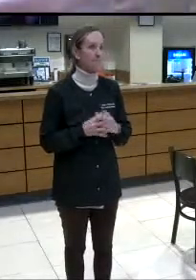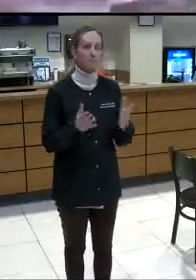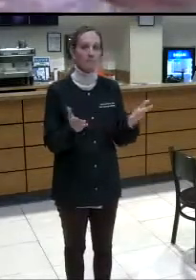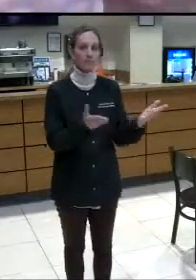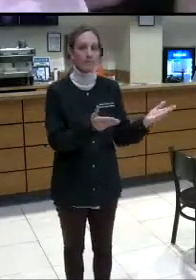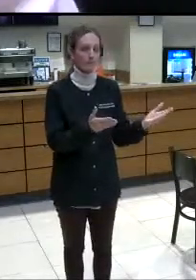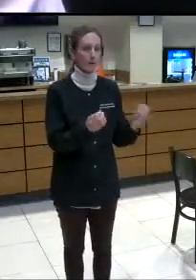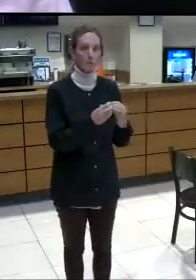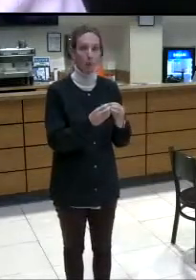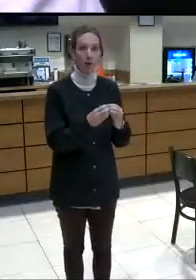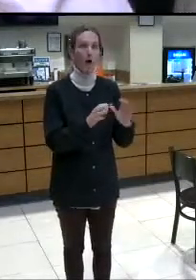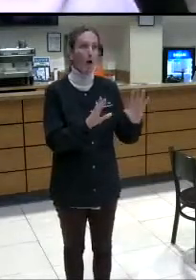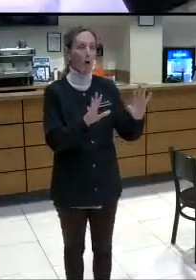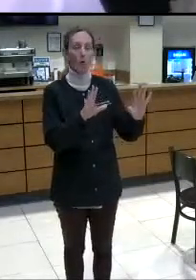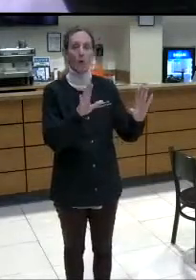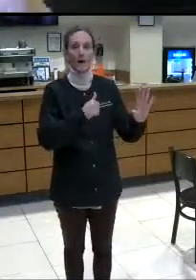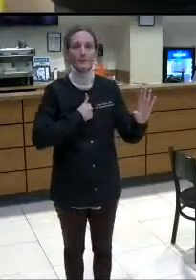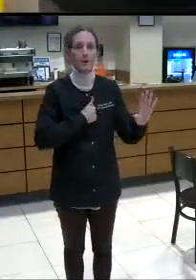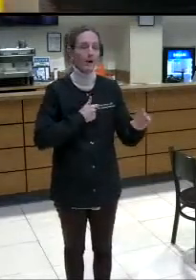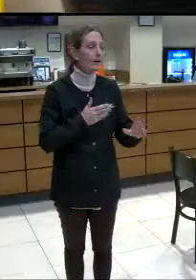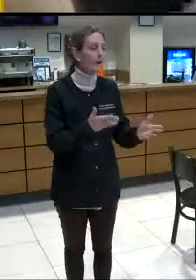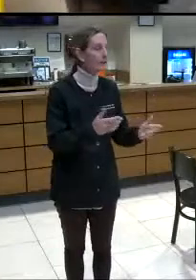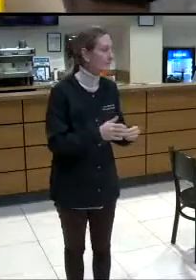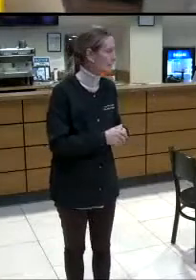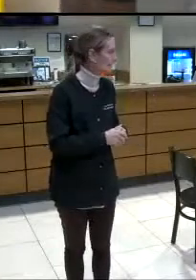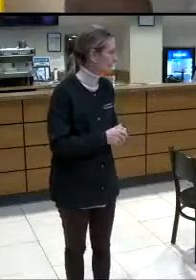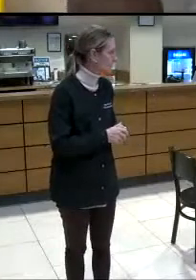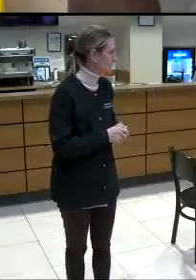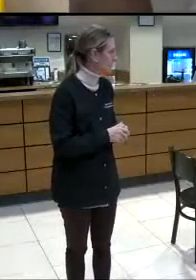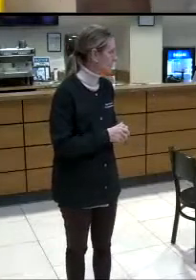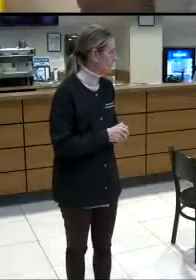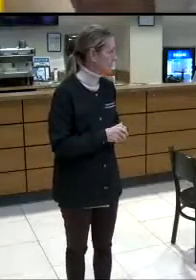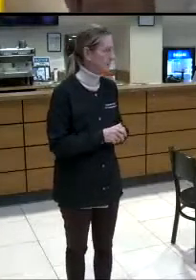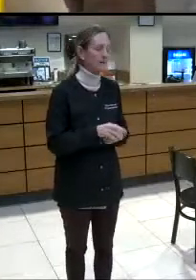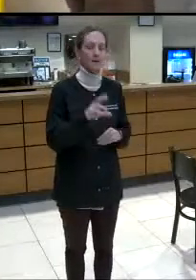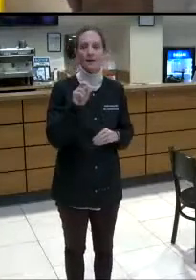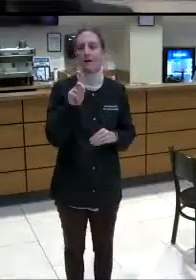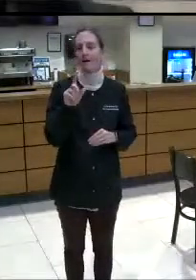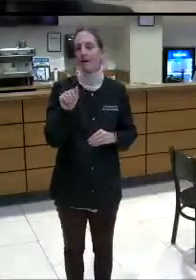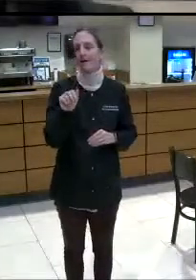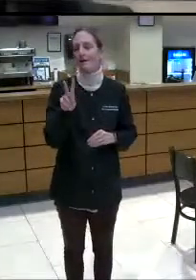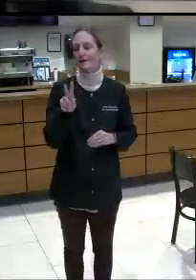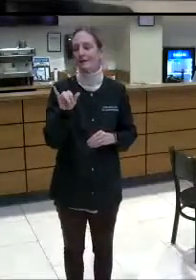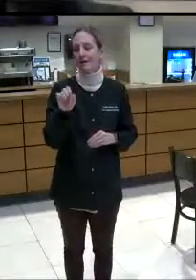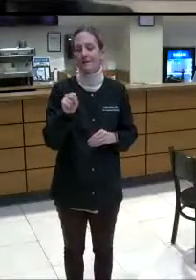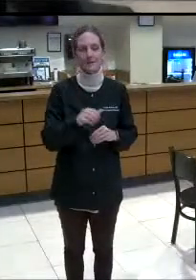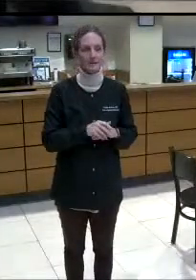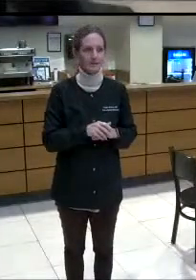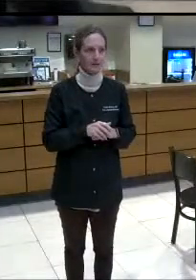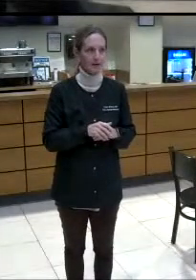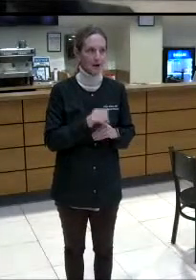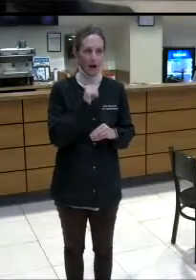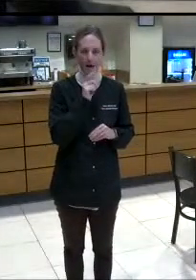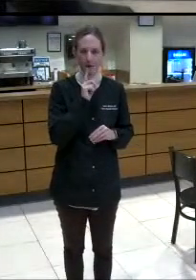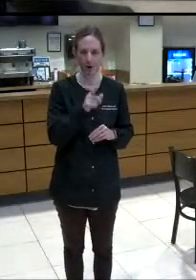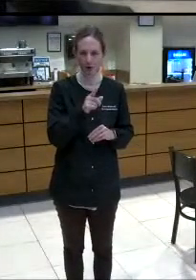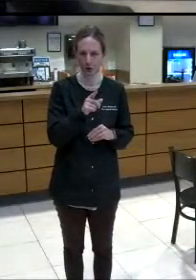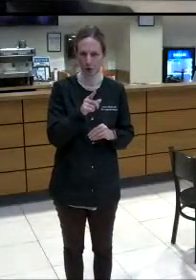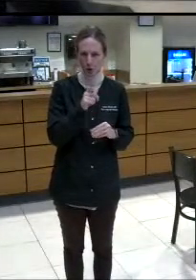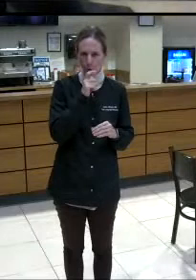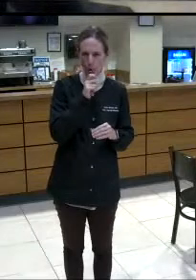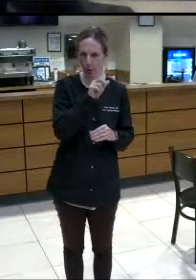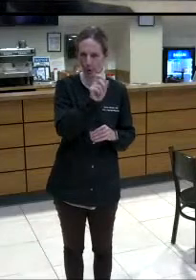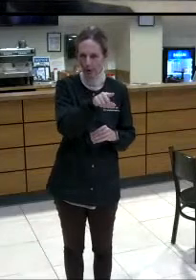Another question? Okay. Oh, I'm sorry. Yes, ma'am. I don't even know who this question goes to, but I'm keeping up with the SEL because